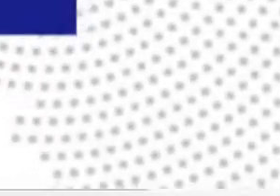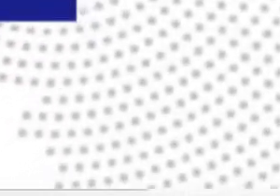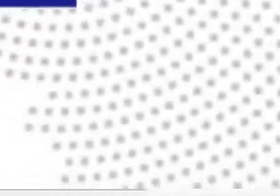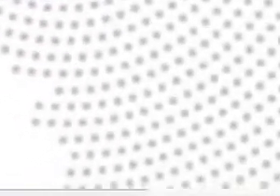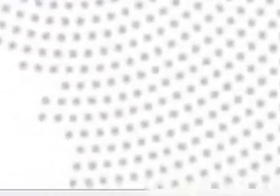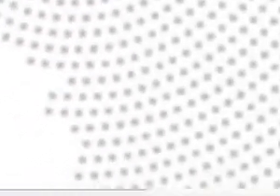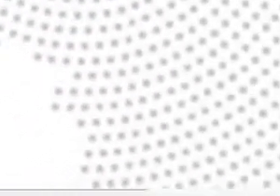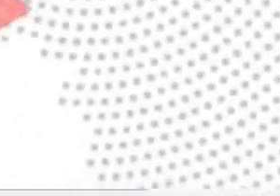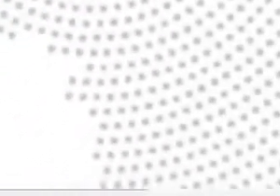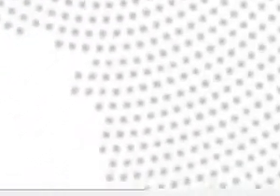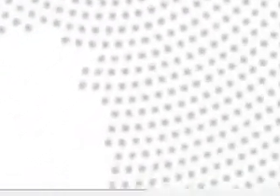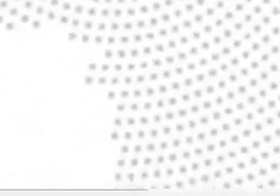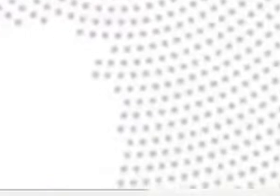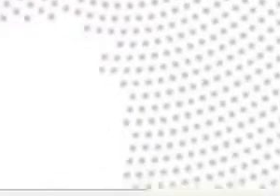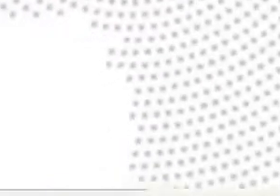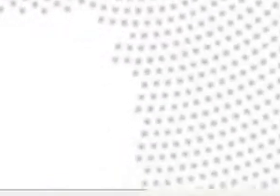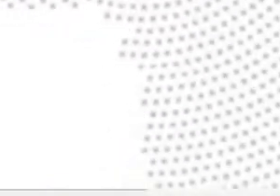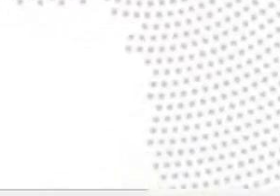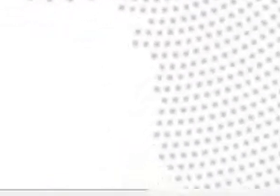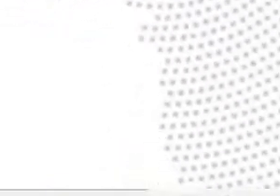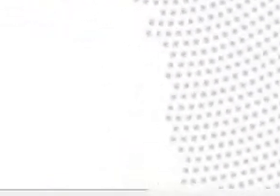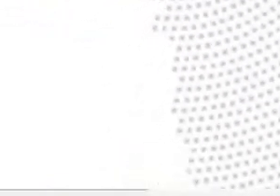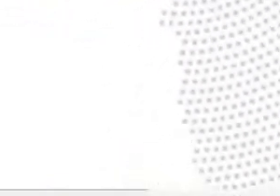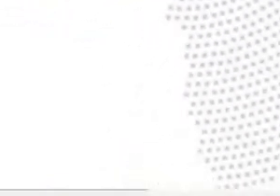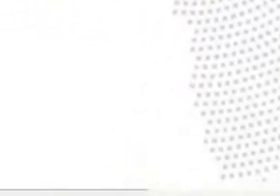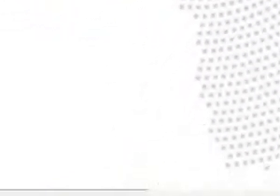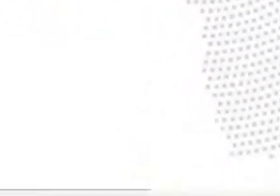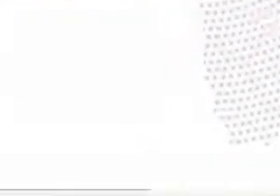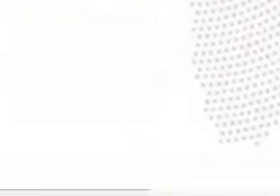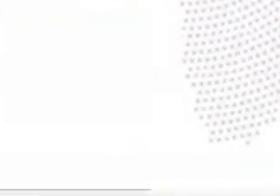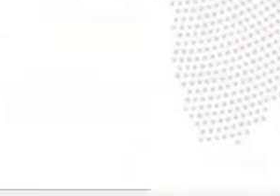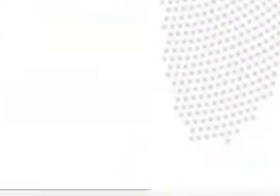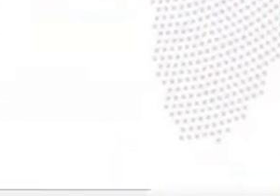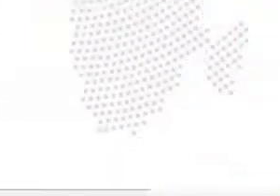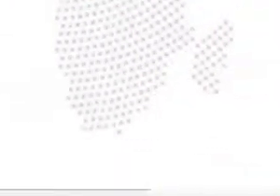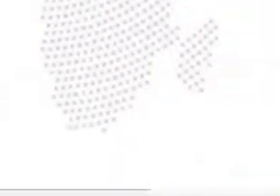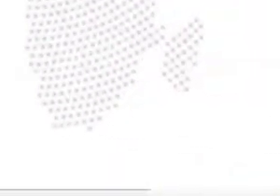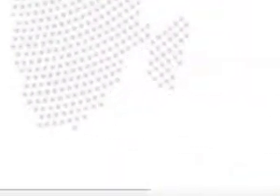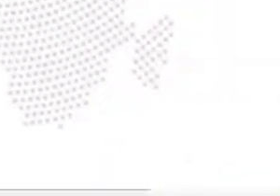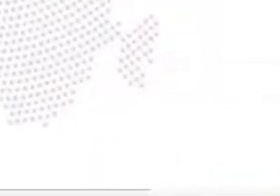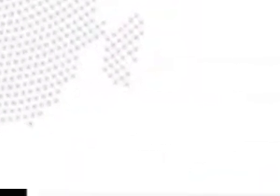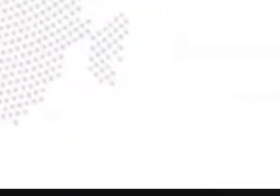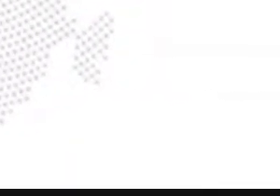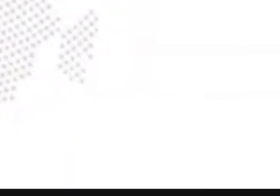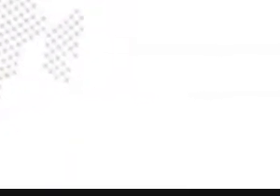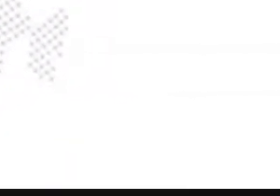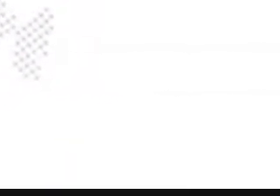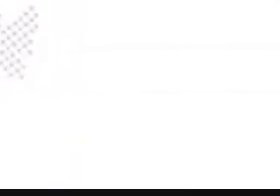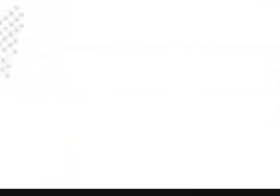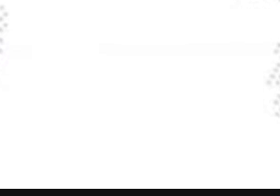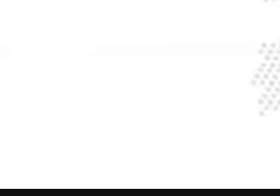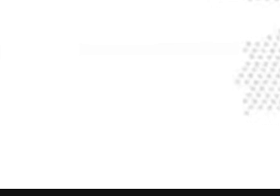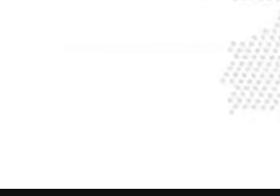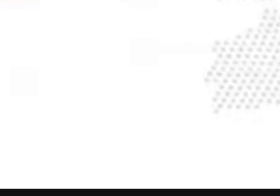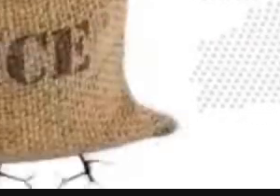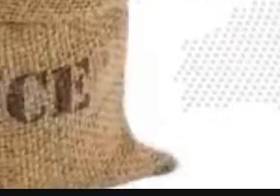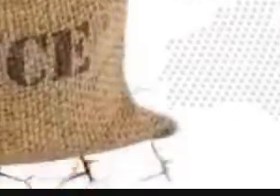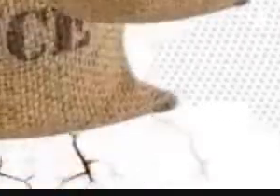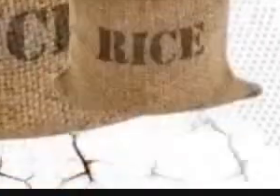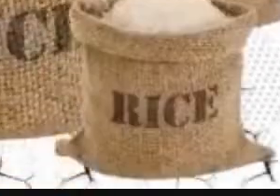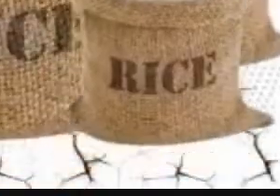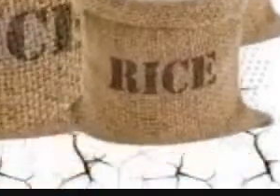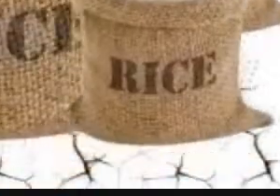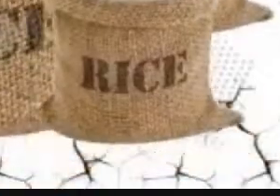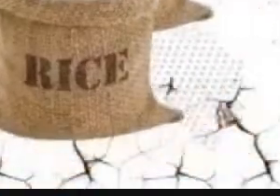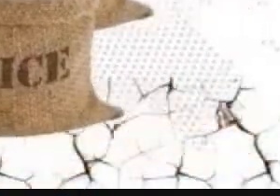xéewal bu neex a neex fii ba weeri octobre di jeex waaw fii ba weeri octobre di jeex mën nga am sansu win benn